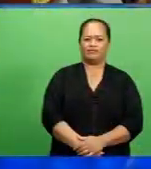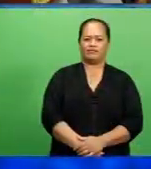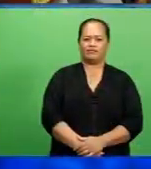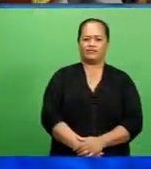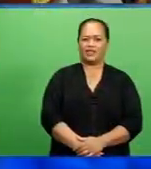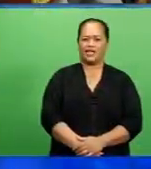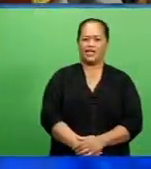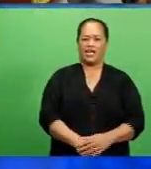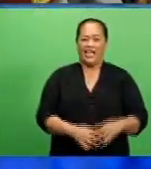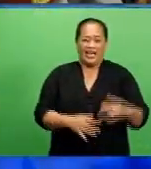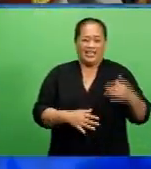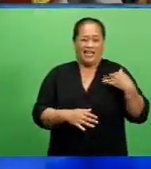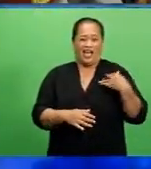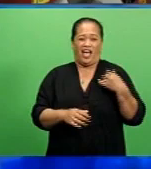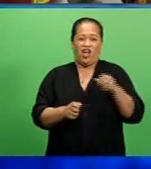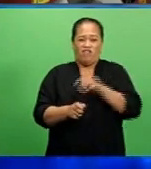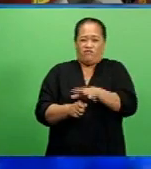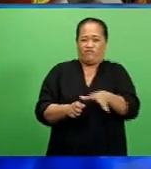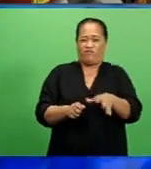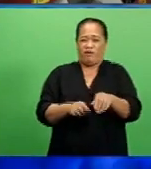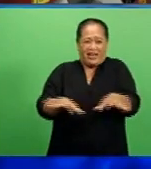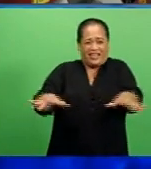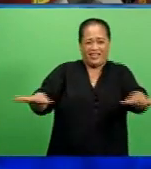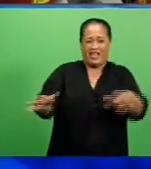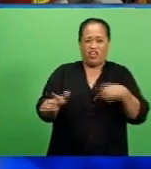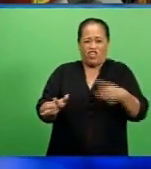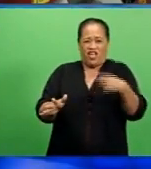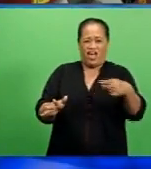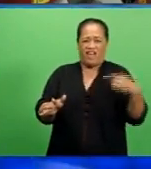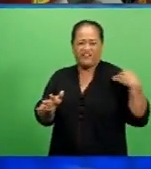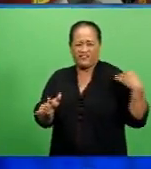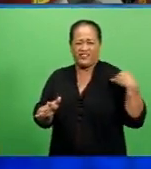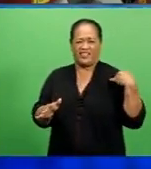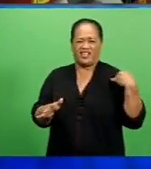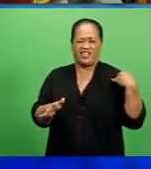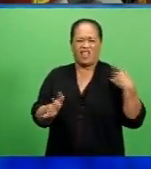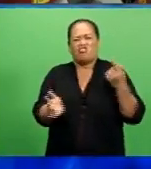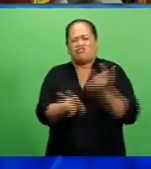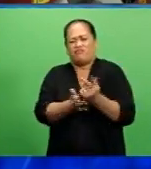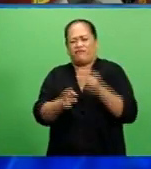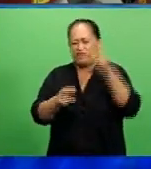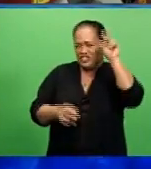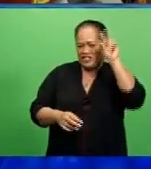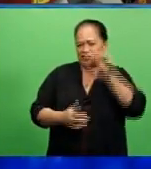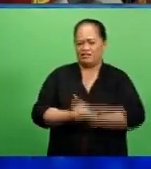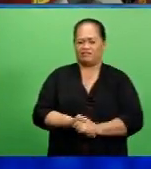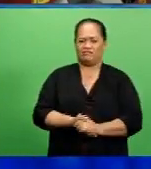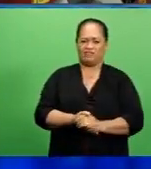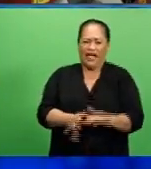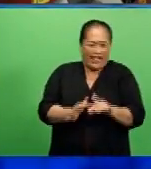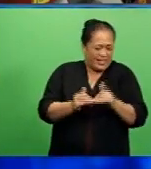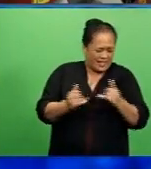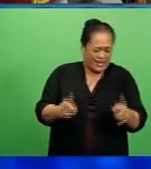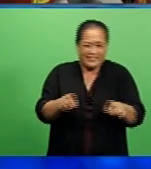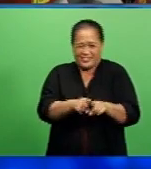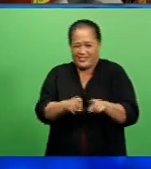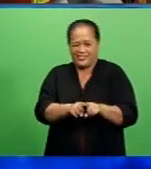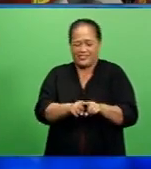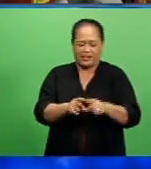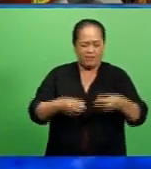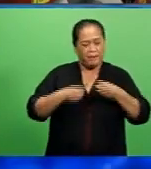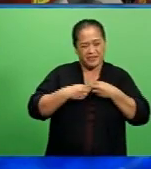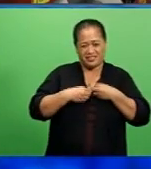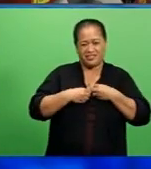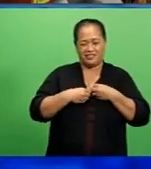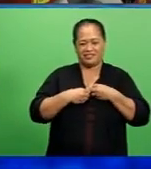The impacts of COVID-19 pandemic continues to affect a lot of Fijians. And during this time around, businesses are also feeling the pinch